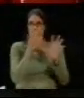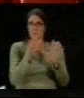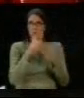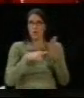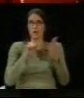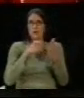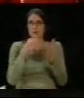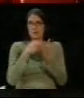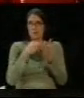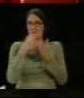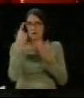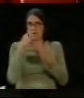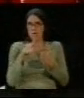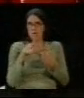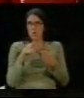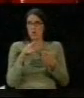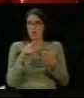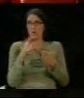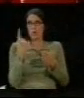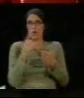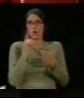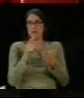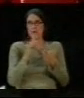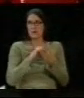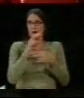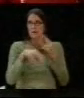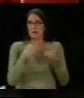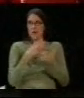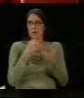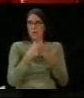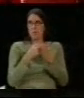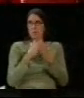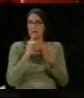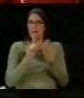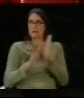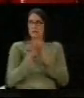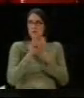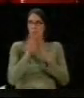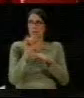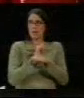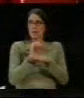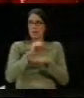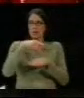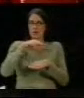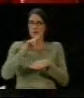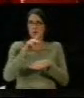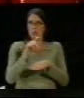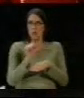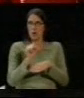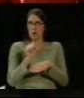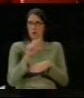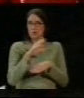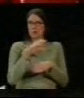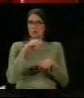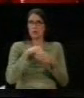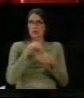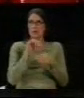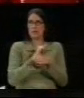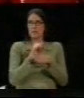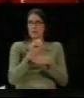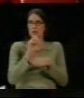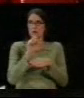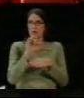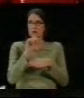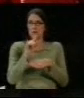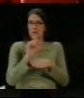for, as we always have needed this type of money for, is to develop industrial parks and industrial sites.